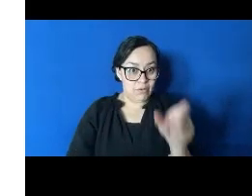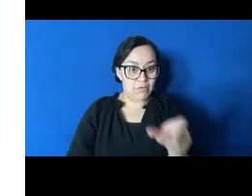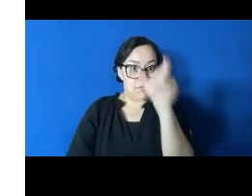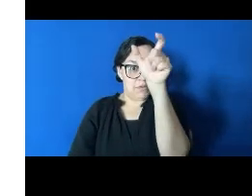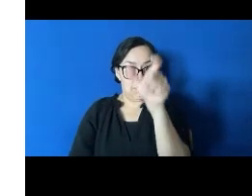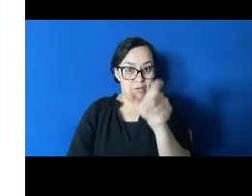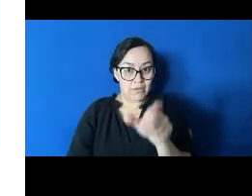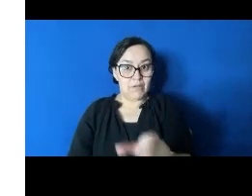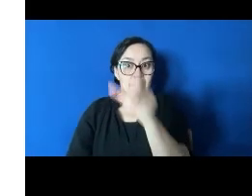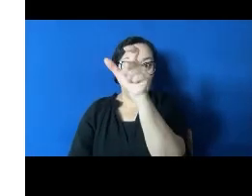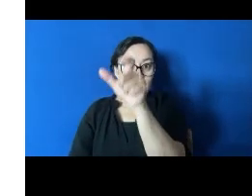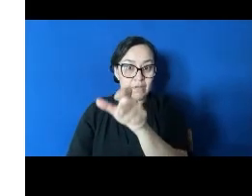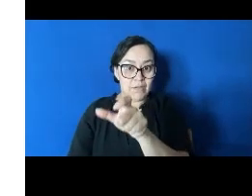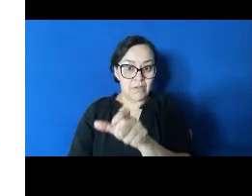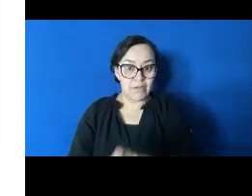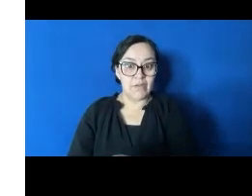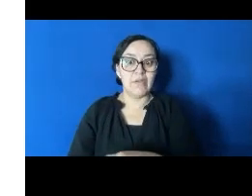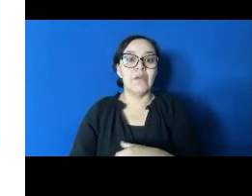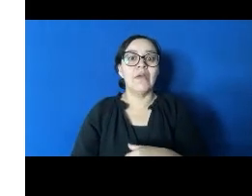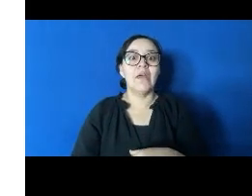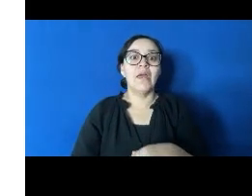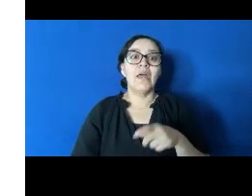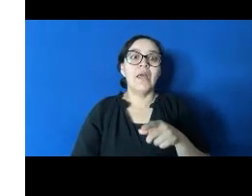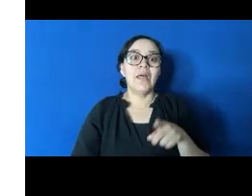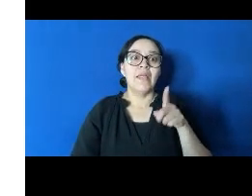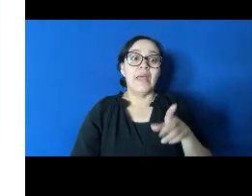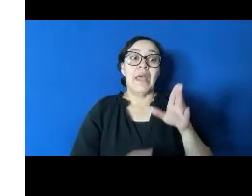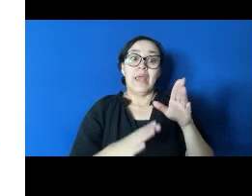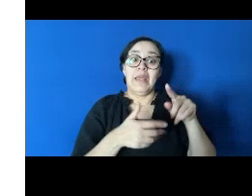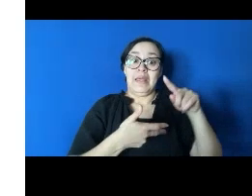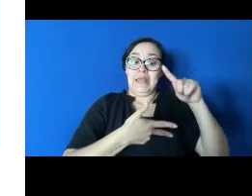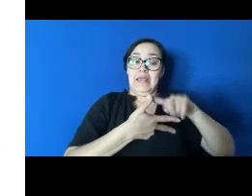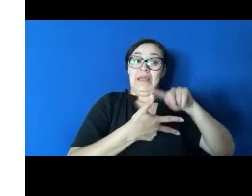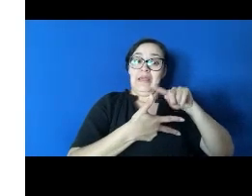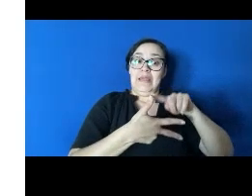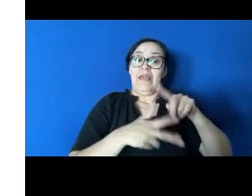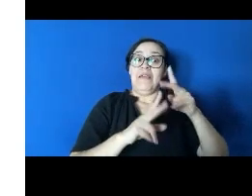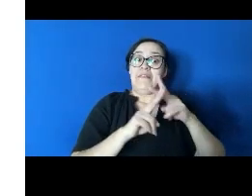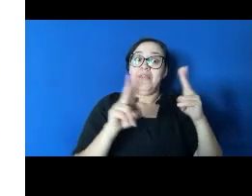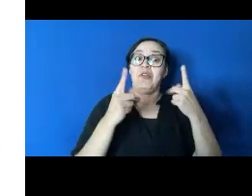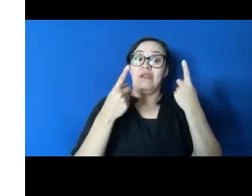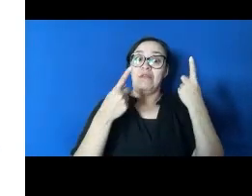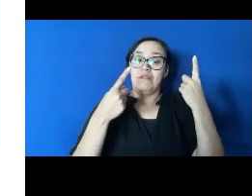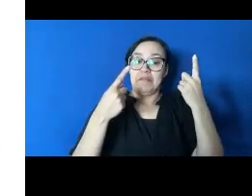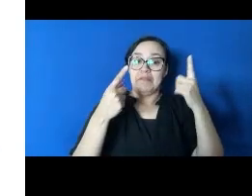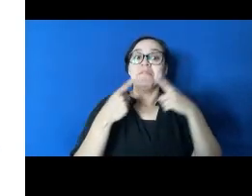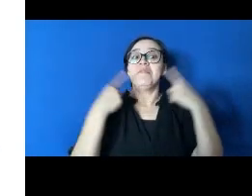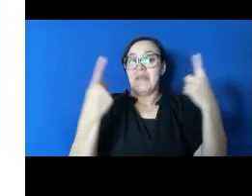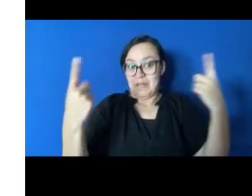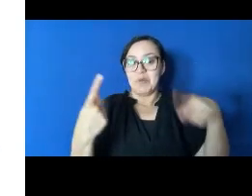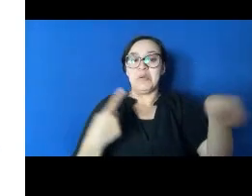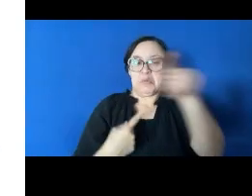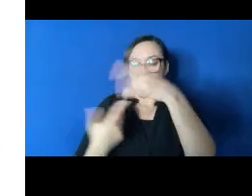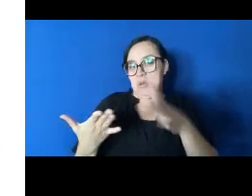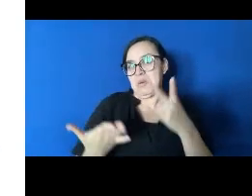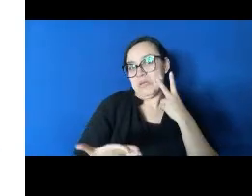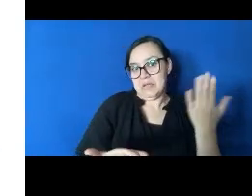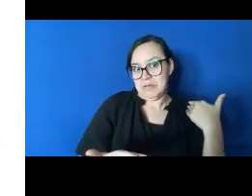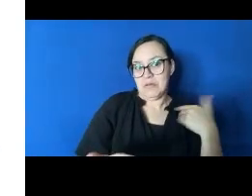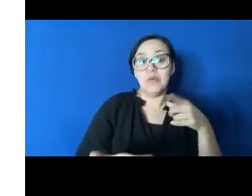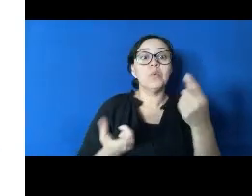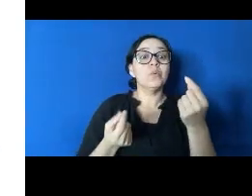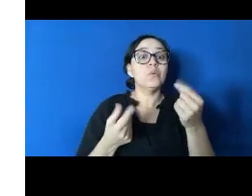have the CIMOR. visualization of La data herramienta de and the planificación CMOR. agrícola es una de las The más famosas y planning muchos de ustedes tool is quizás one la of the most conocen. famous ones. Es una You herramienta might que le know it. permite a los It's a usuarios